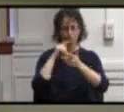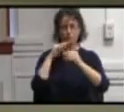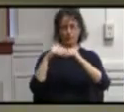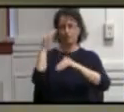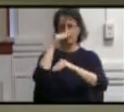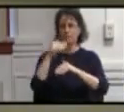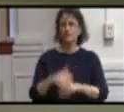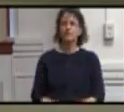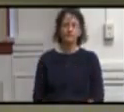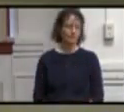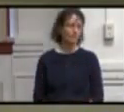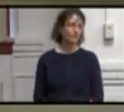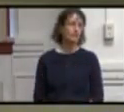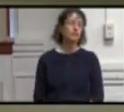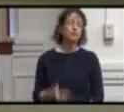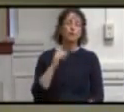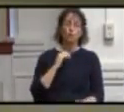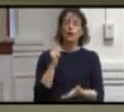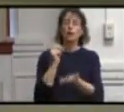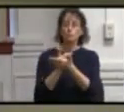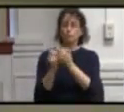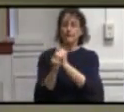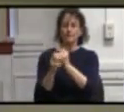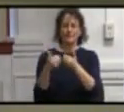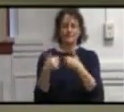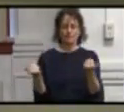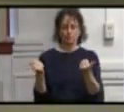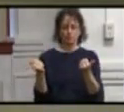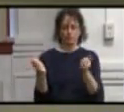Right. And we actually approved the advertising separately. Right.